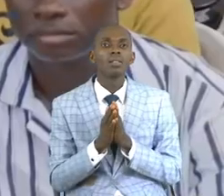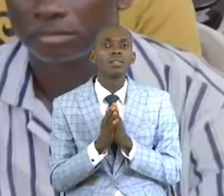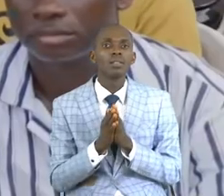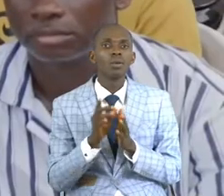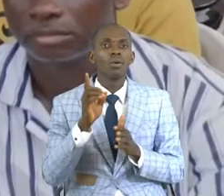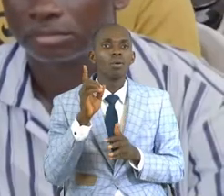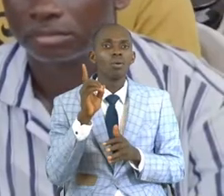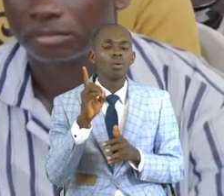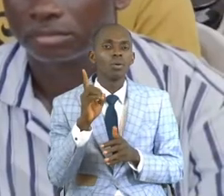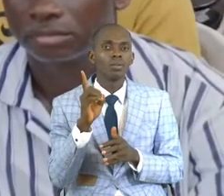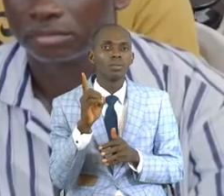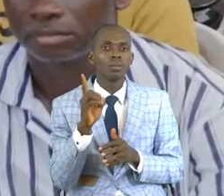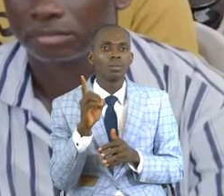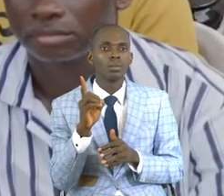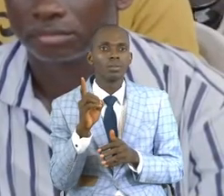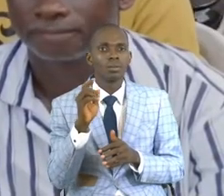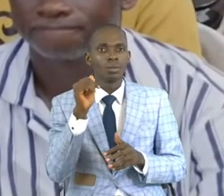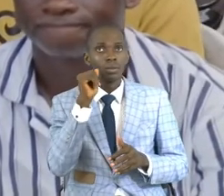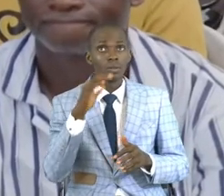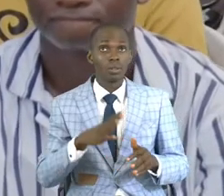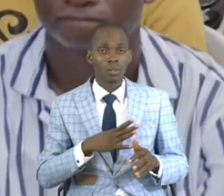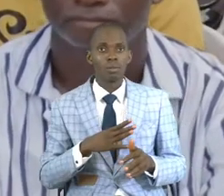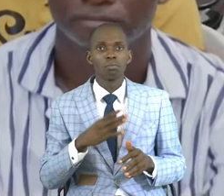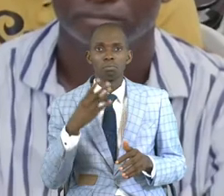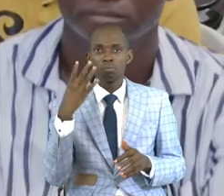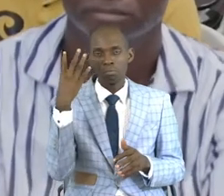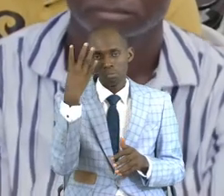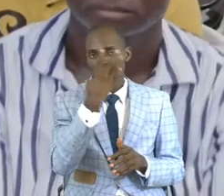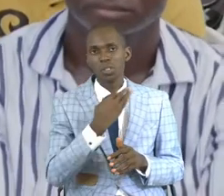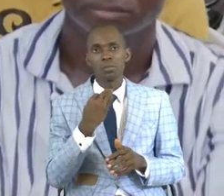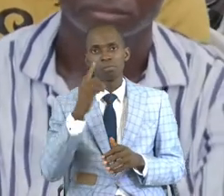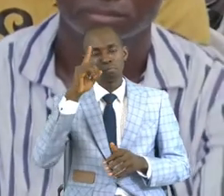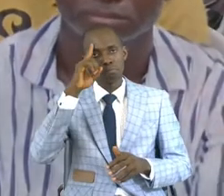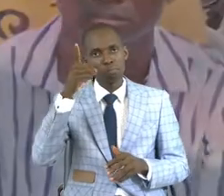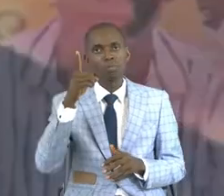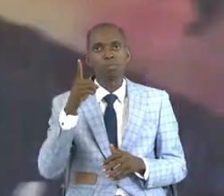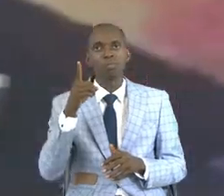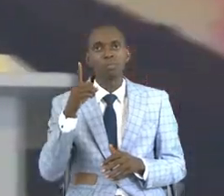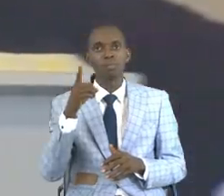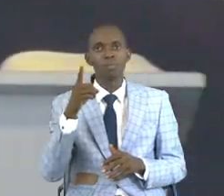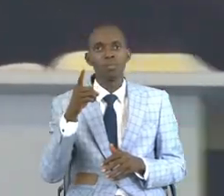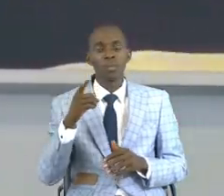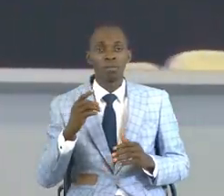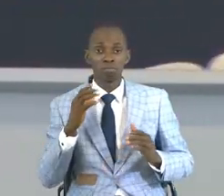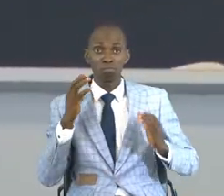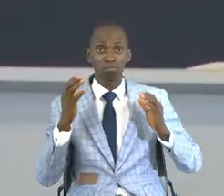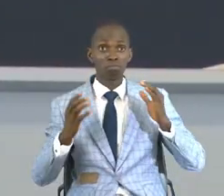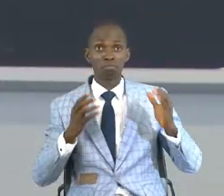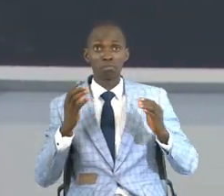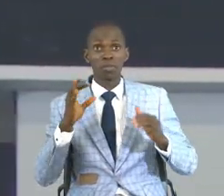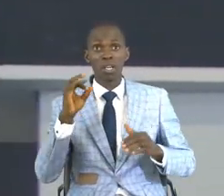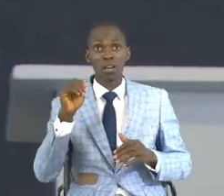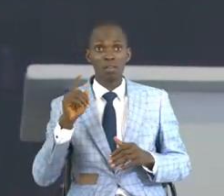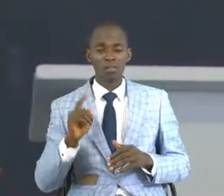chummy, chic, beautiful, smart, plump. They asked her, why is it you are